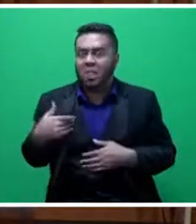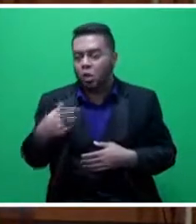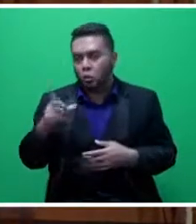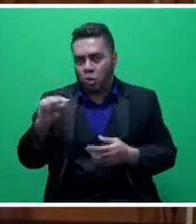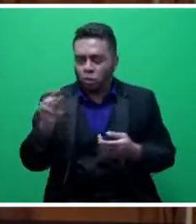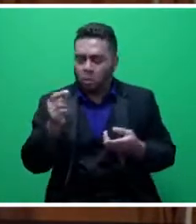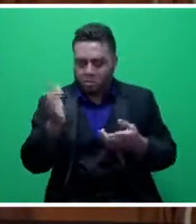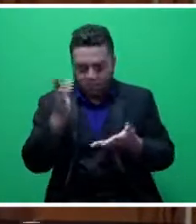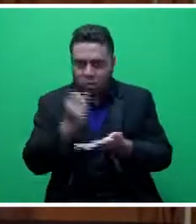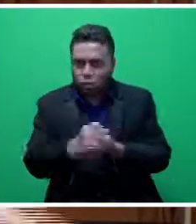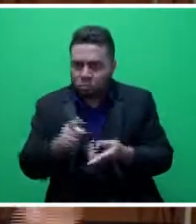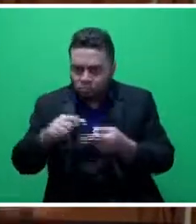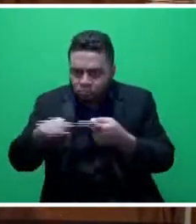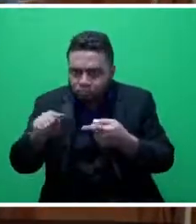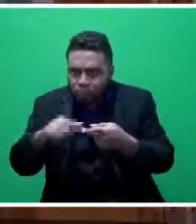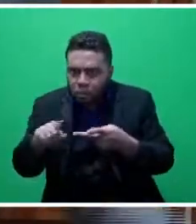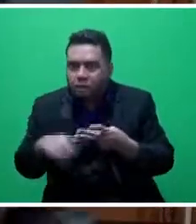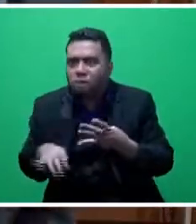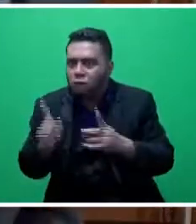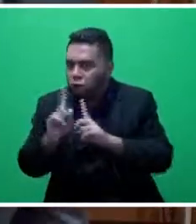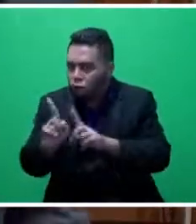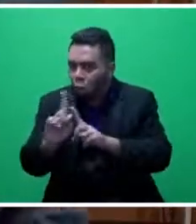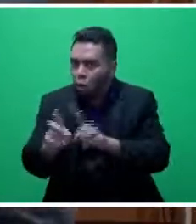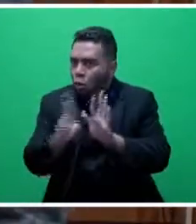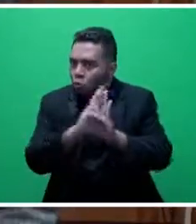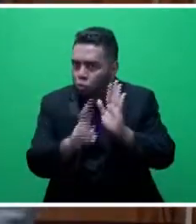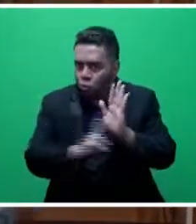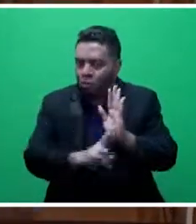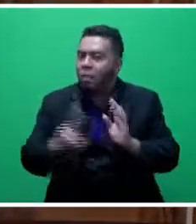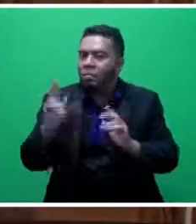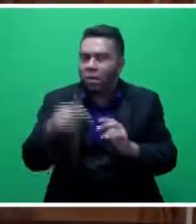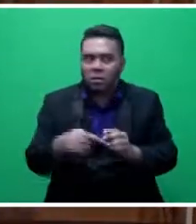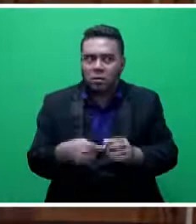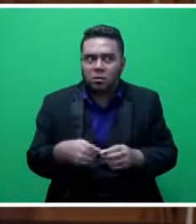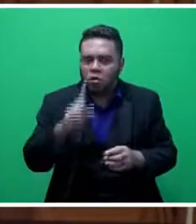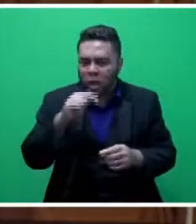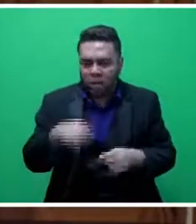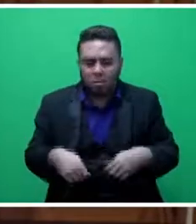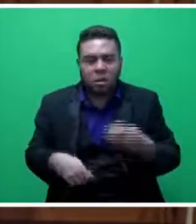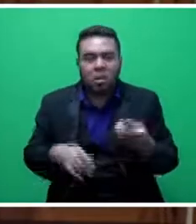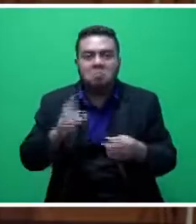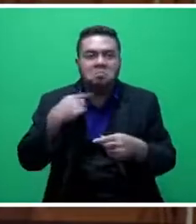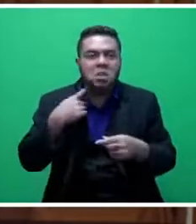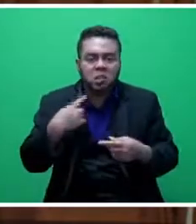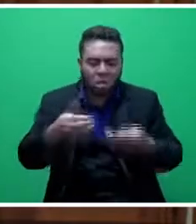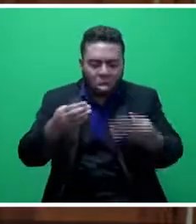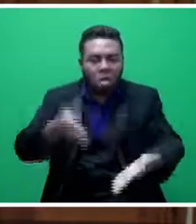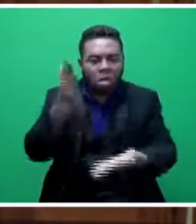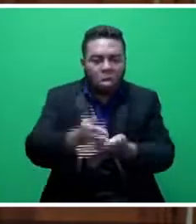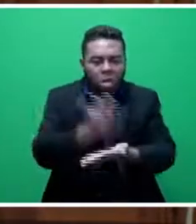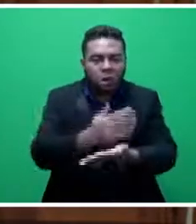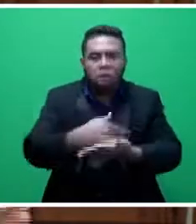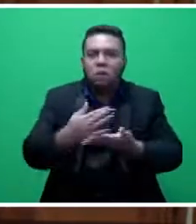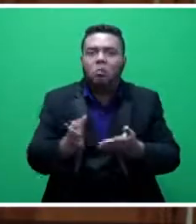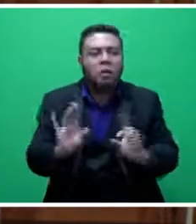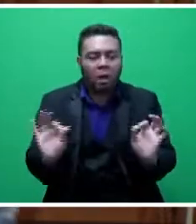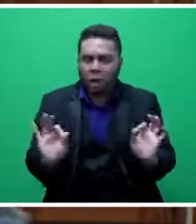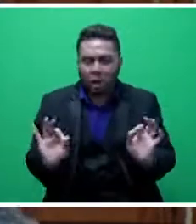need to make sure that she complies with the health regulations. She can't be cutting the meat on the floor. So those are the types of areas that you